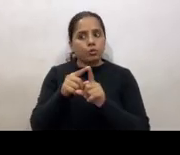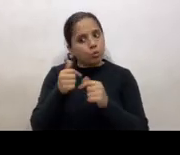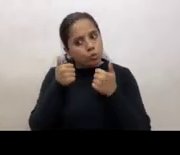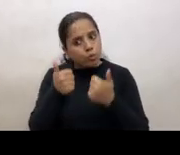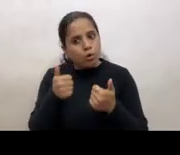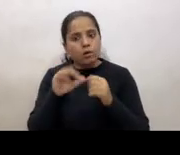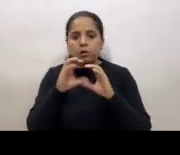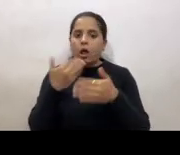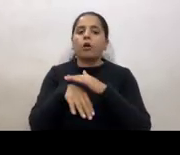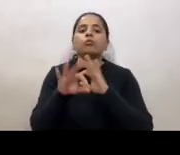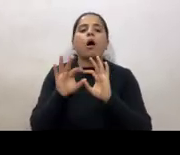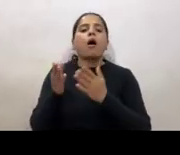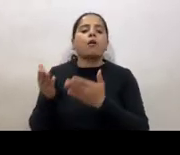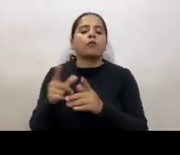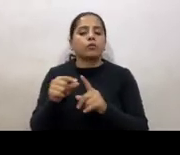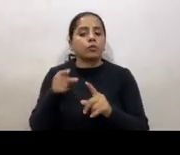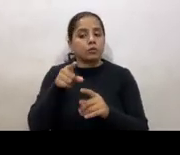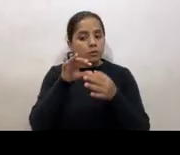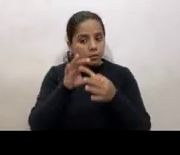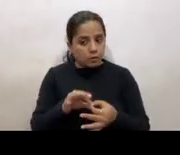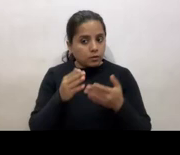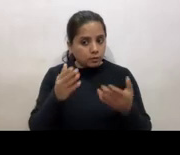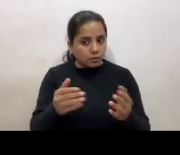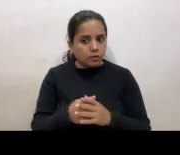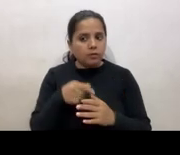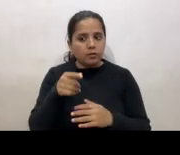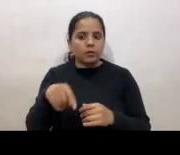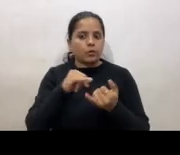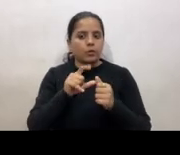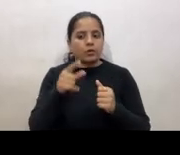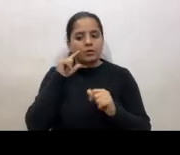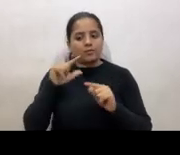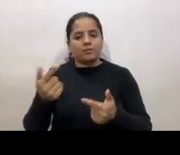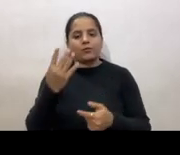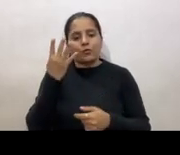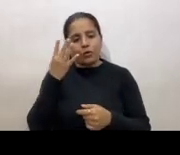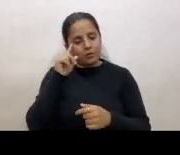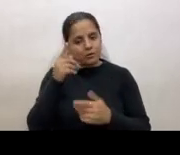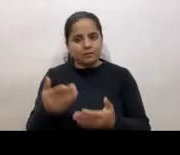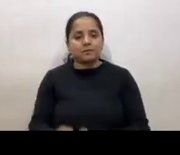the classroom. And on that note, it's you, Sonali, again for the fourth video.